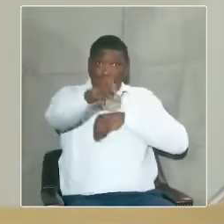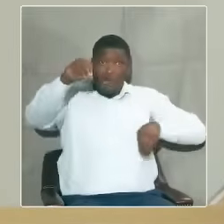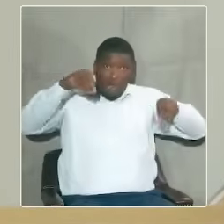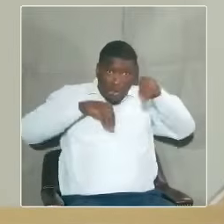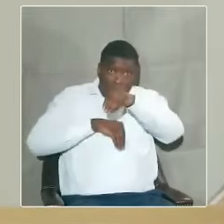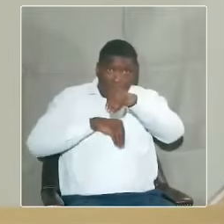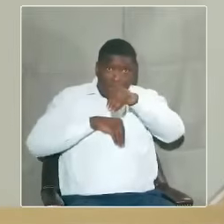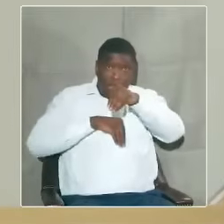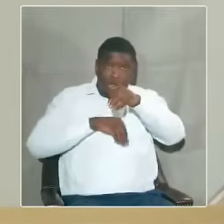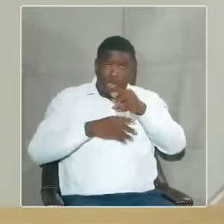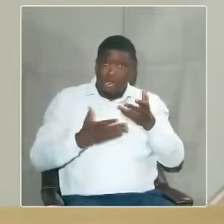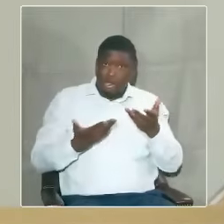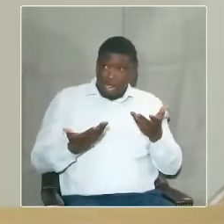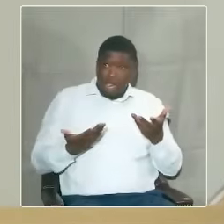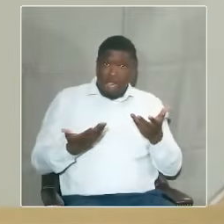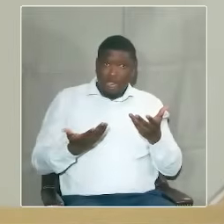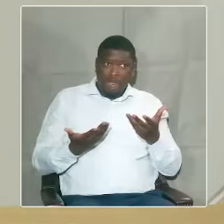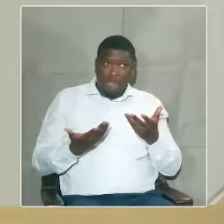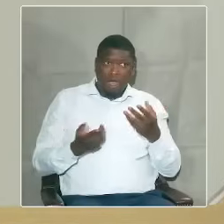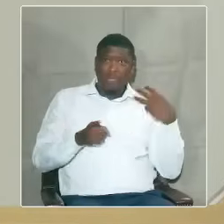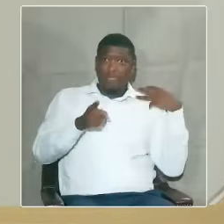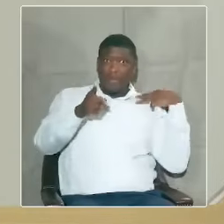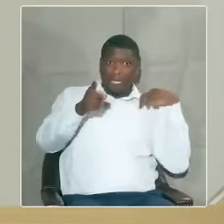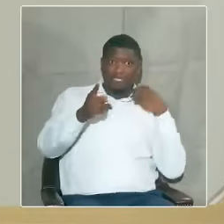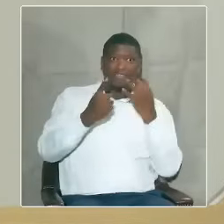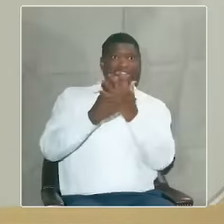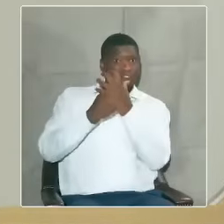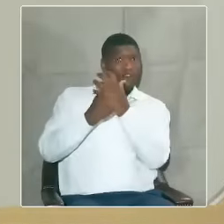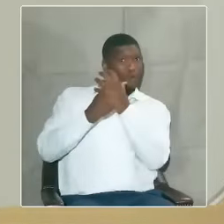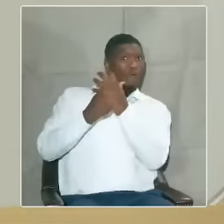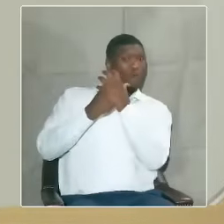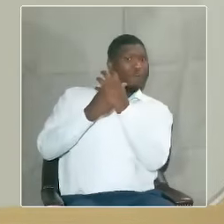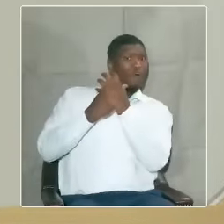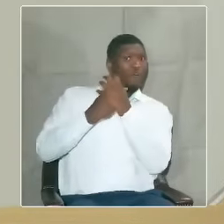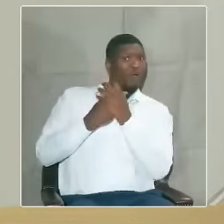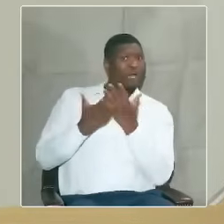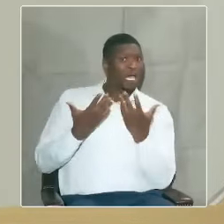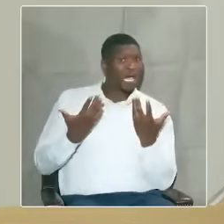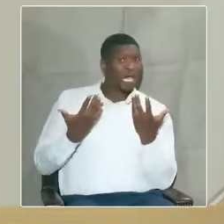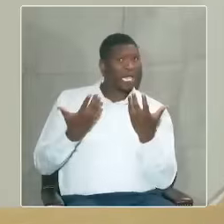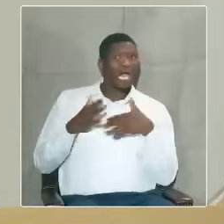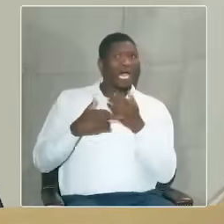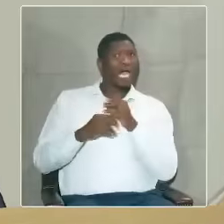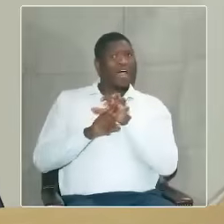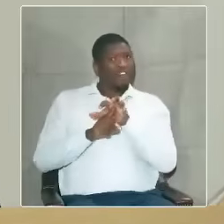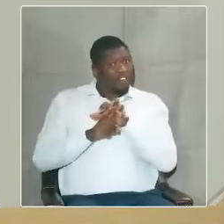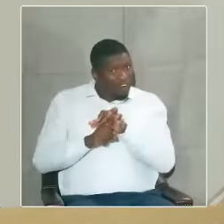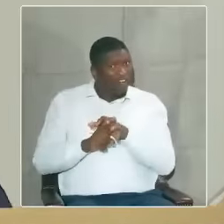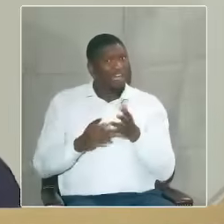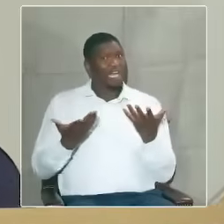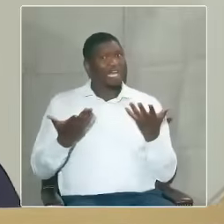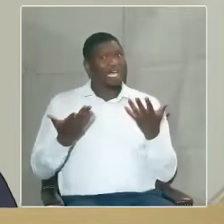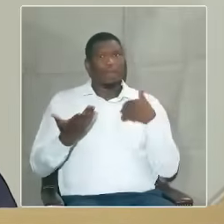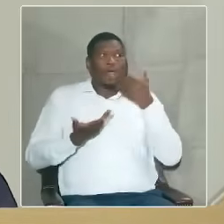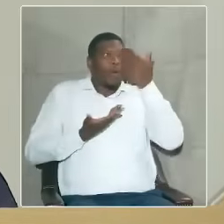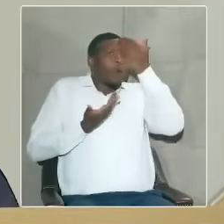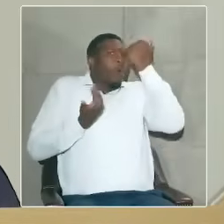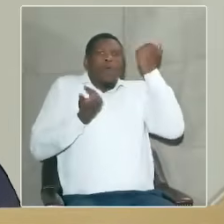was, and this minister is insistent, without the hindsight of knowing